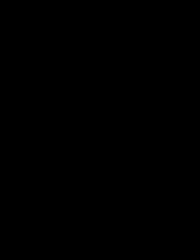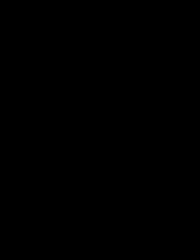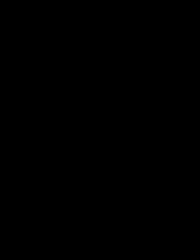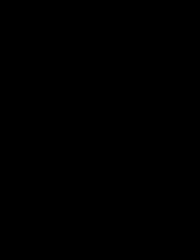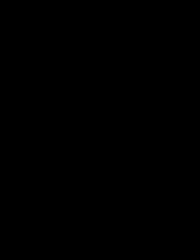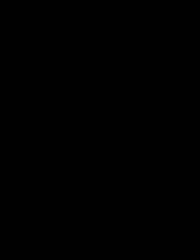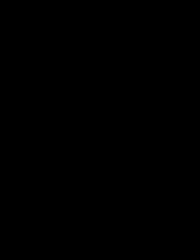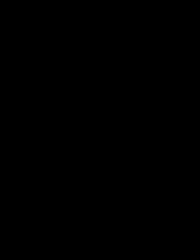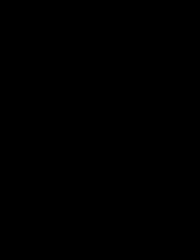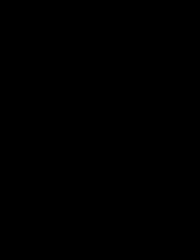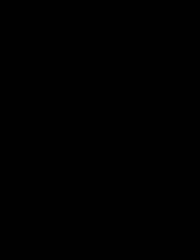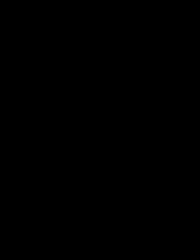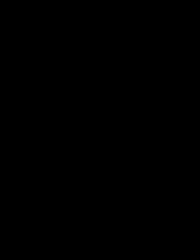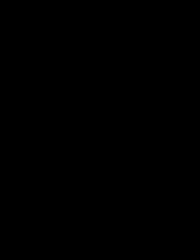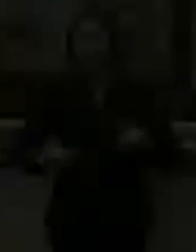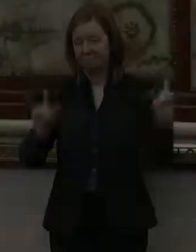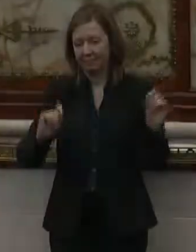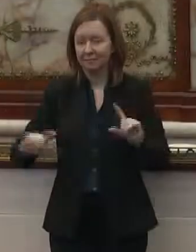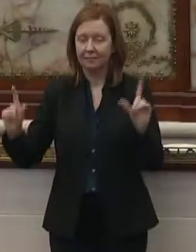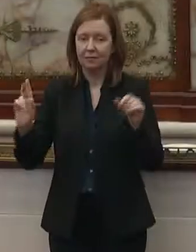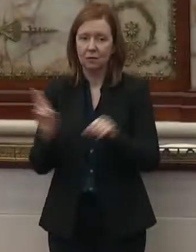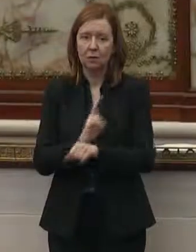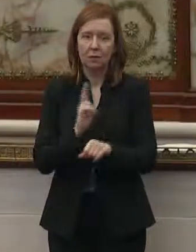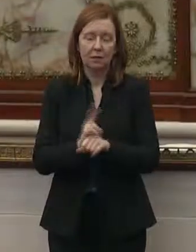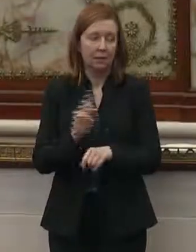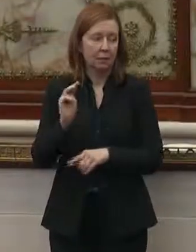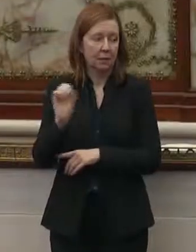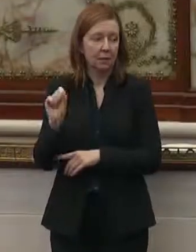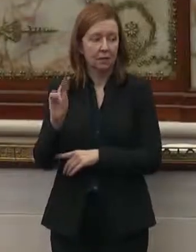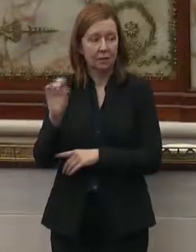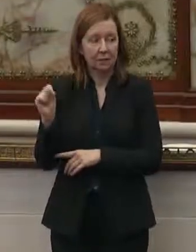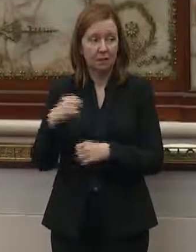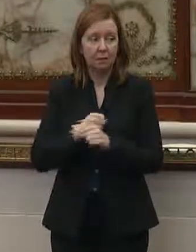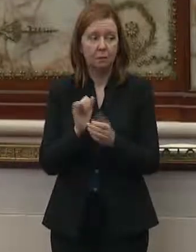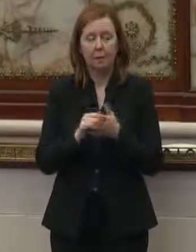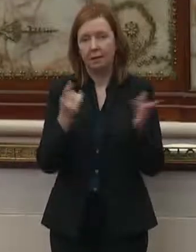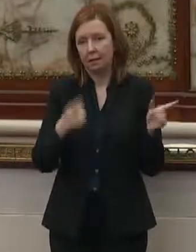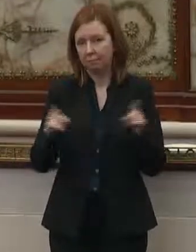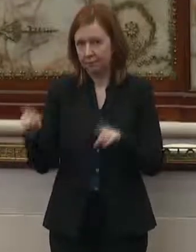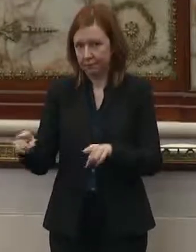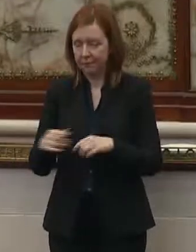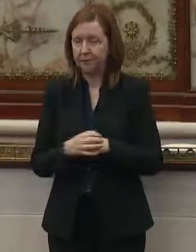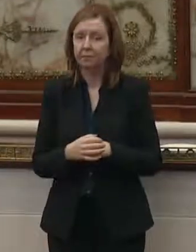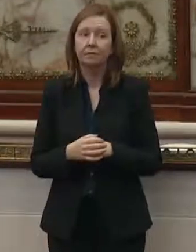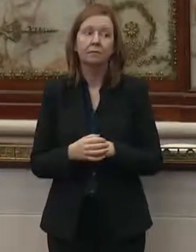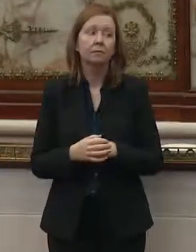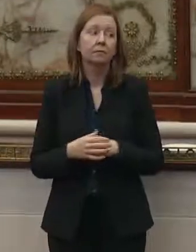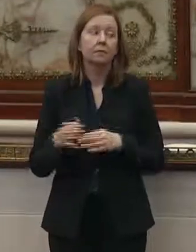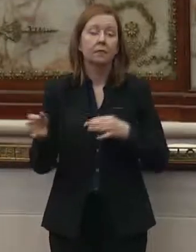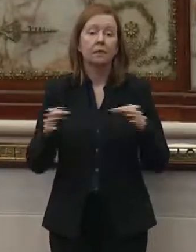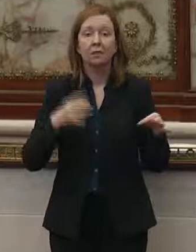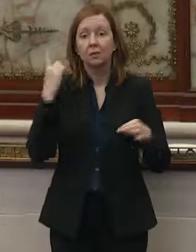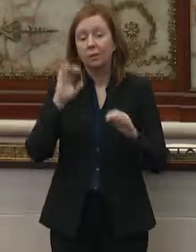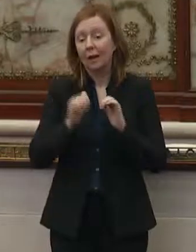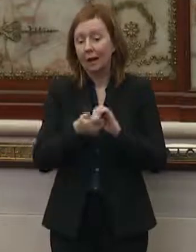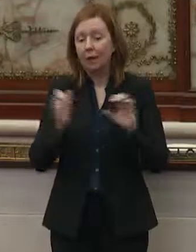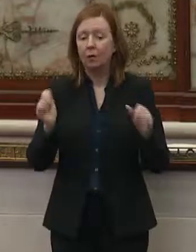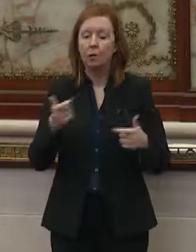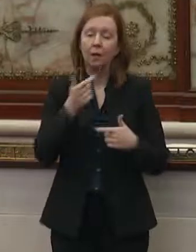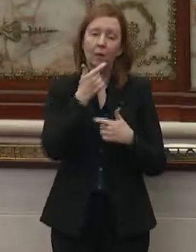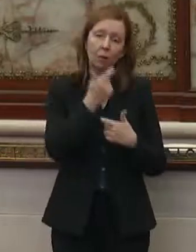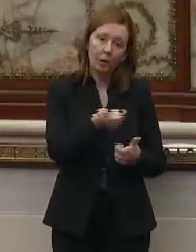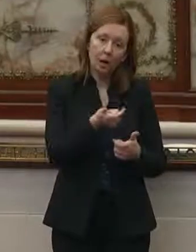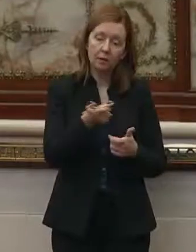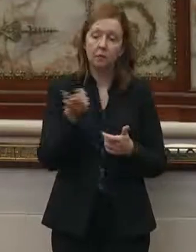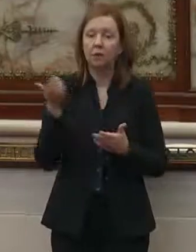currently meeting remotely. We are using Microsoft Teams to make these remote hearings possible. Instructions for how the public may view